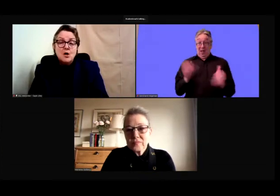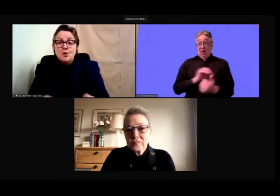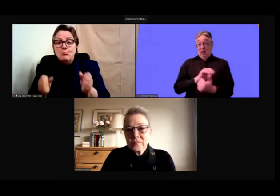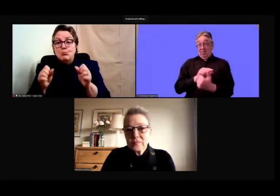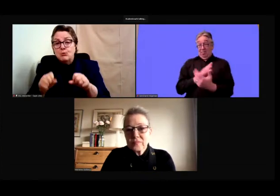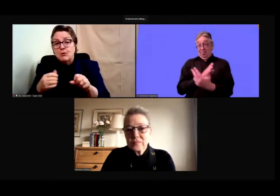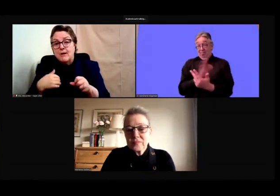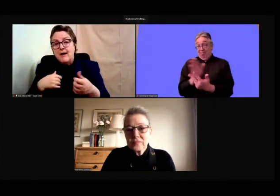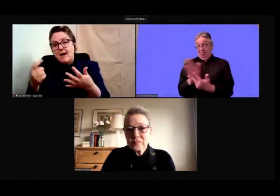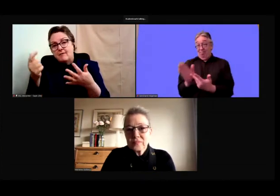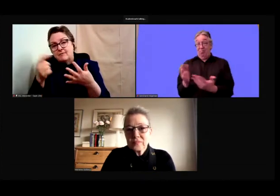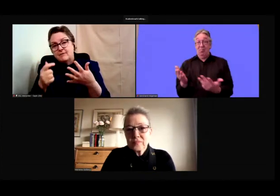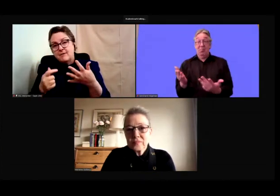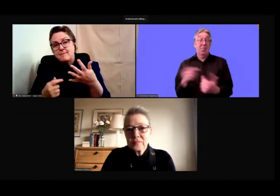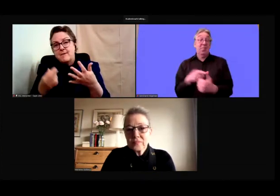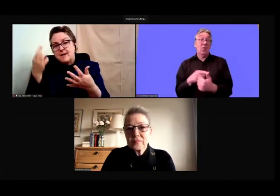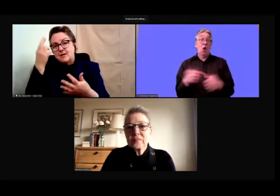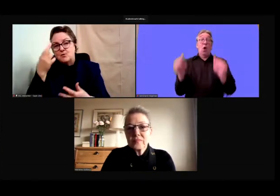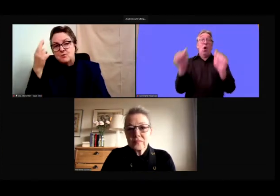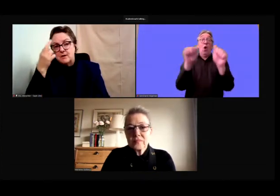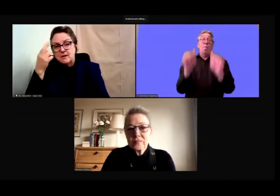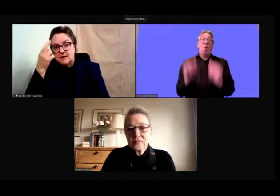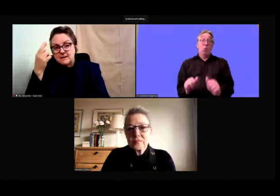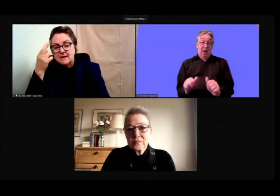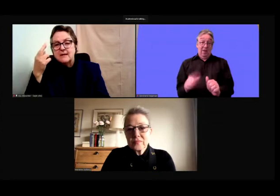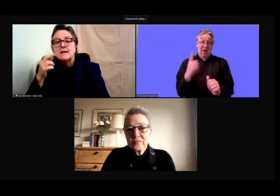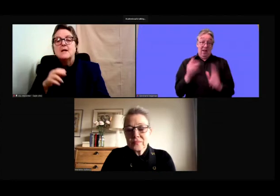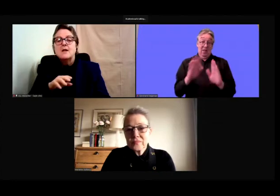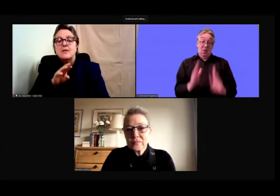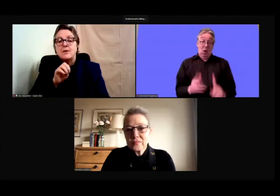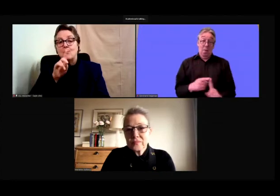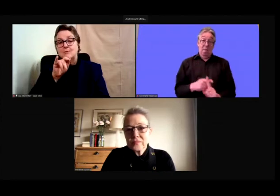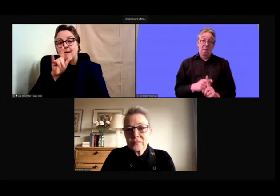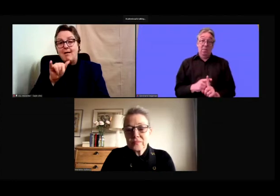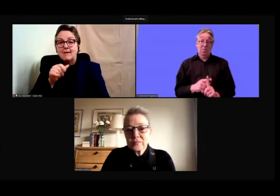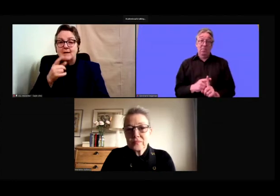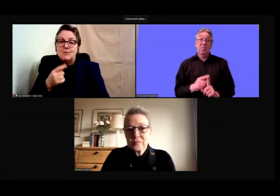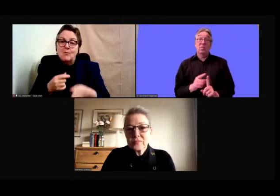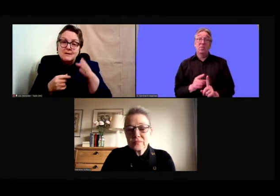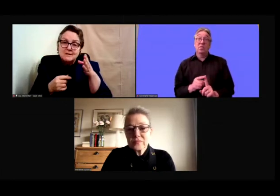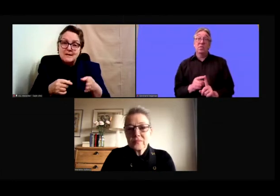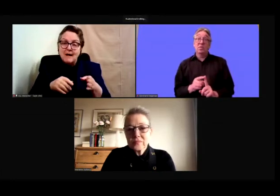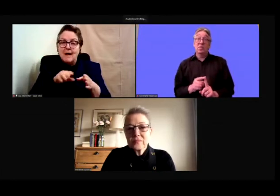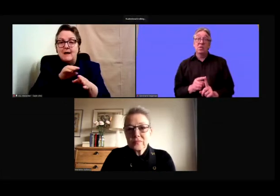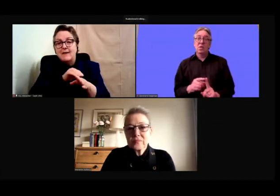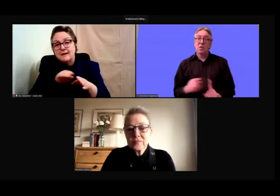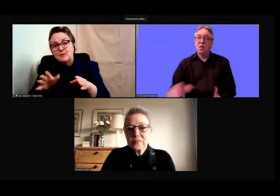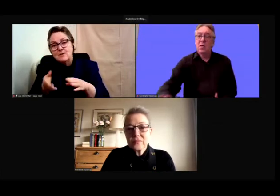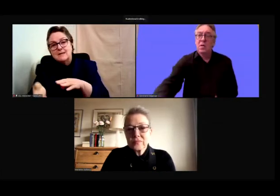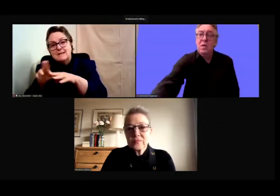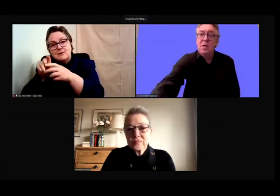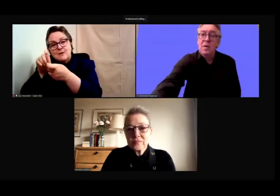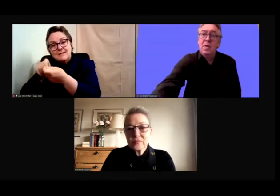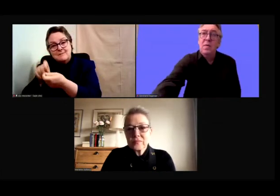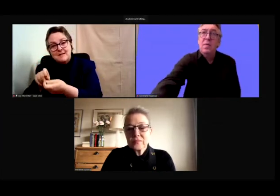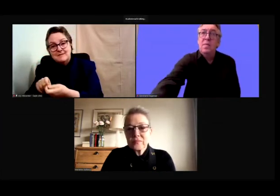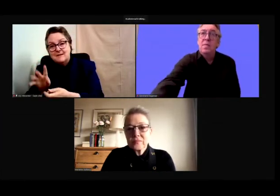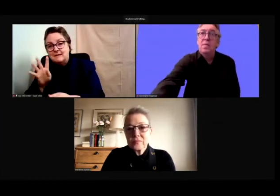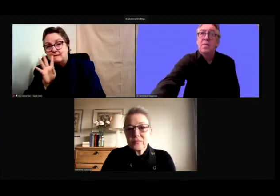playing into that. The modality thing on one side that drives the increase in semantic specificity in speech, but then maybe